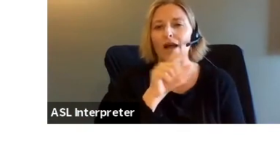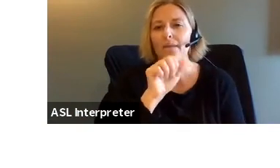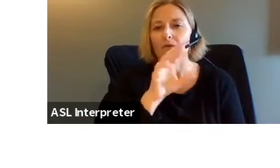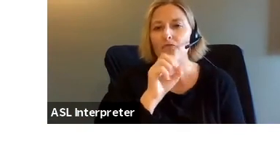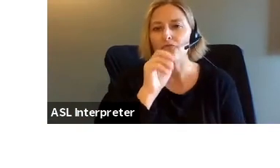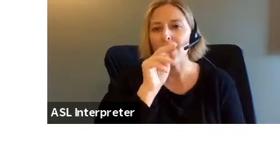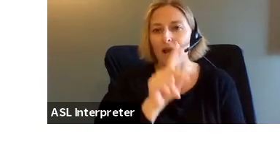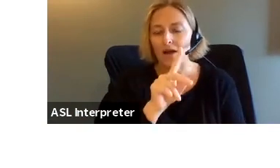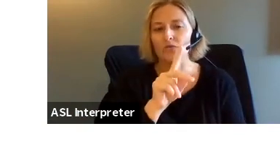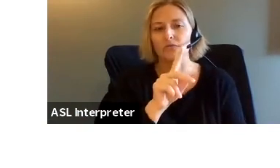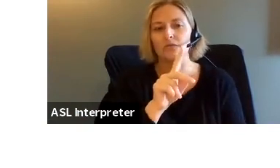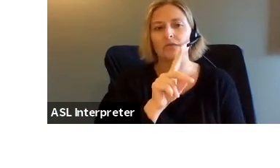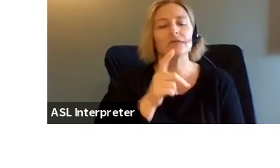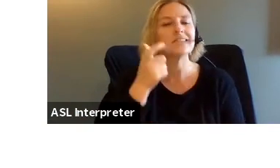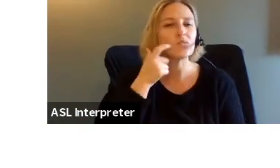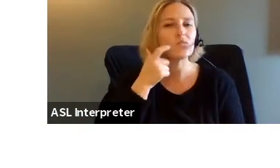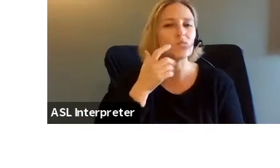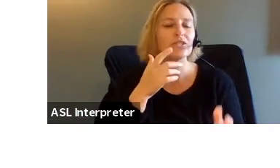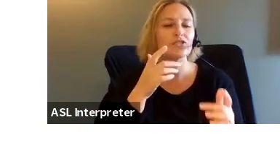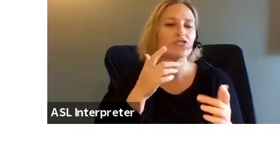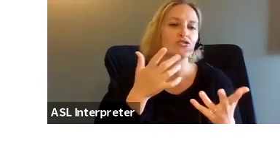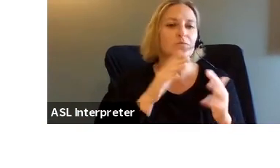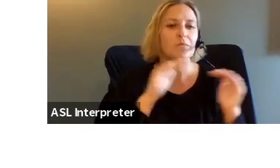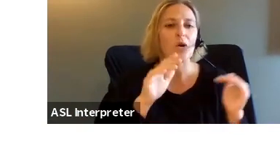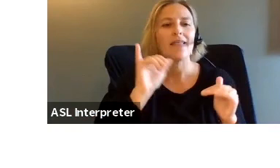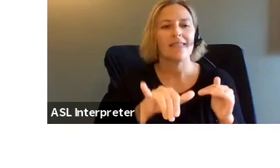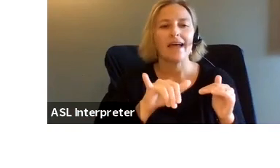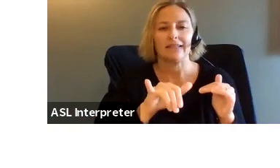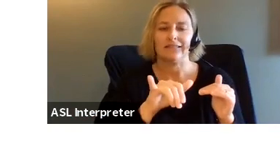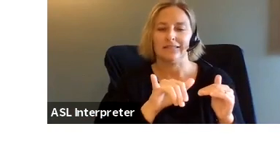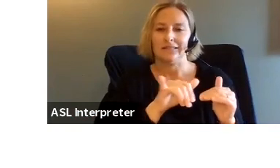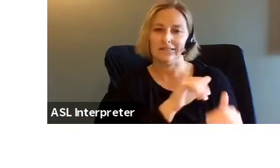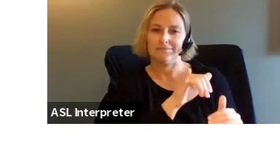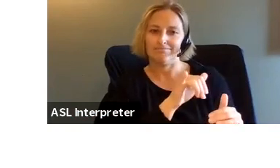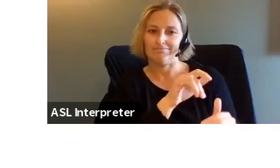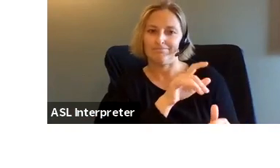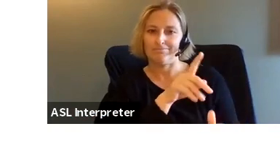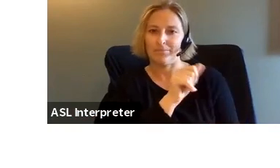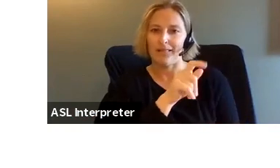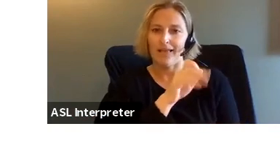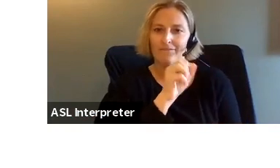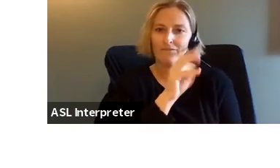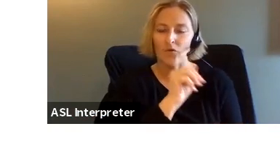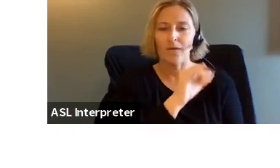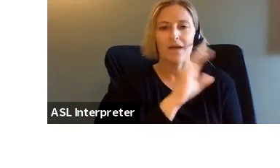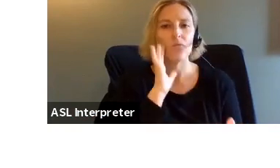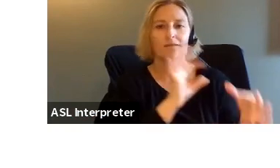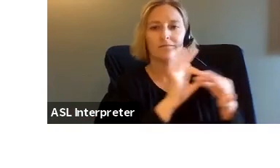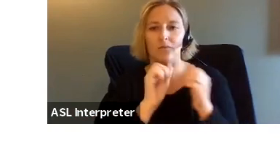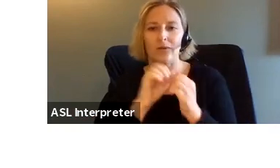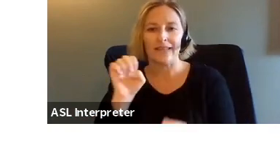a standalone platform that interfaces with our EHR and the Blue Jeans